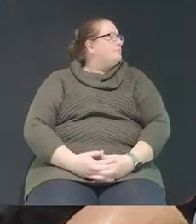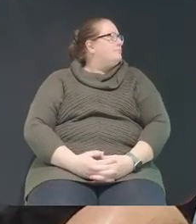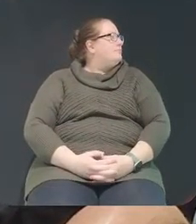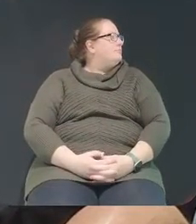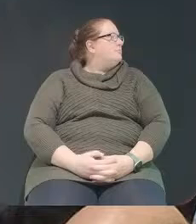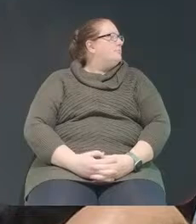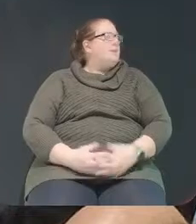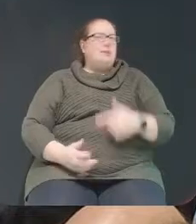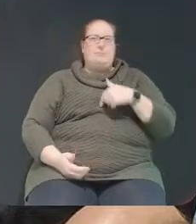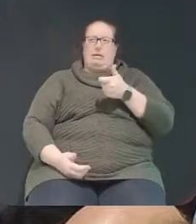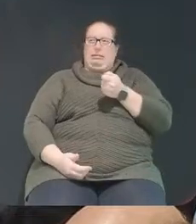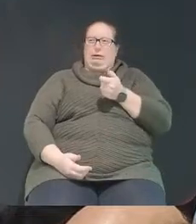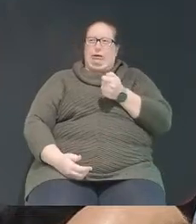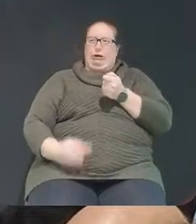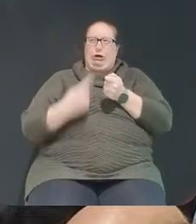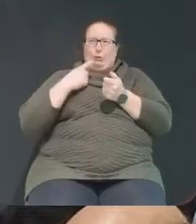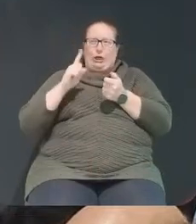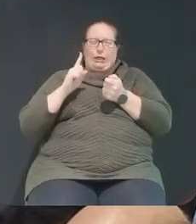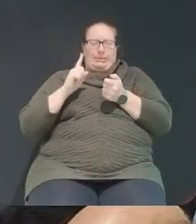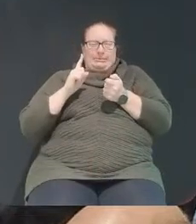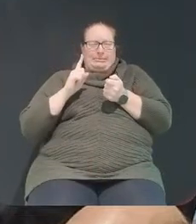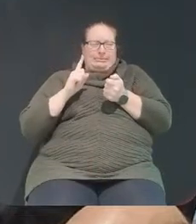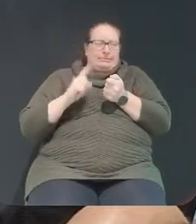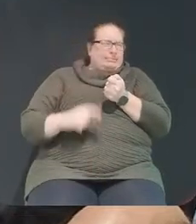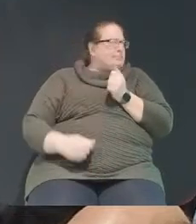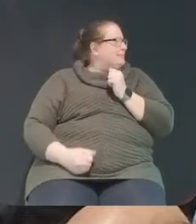Get my clicker working.